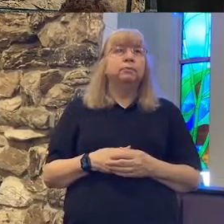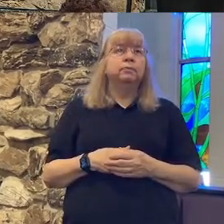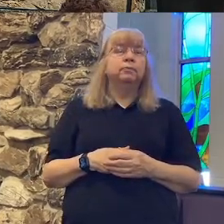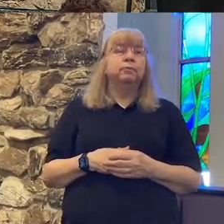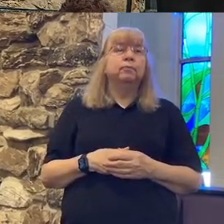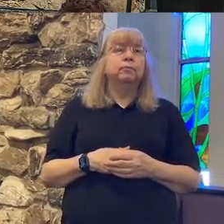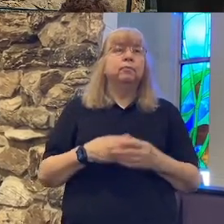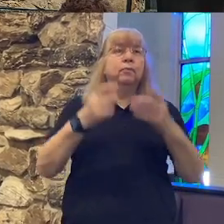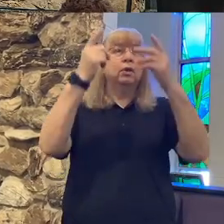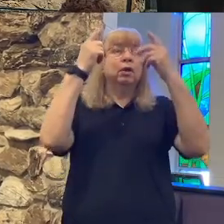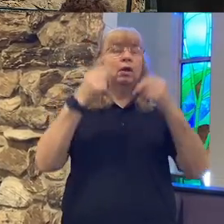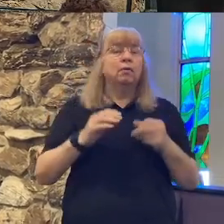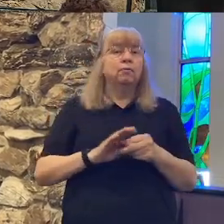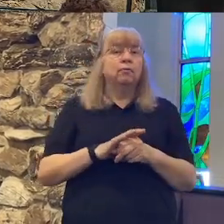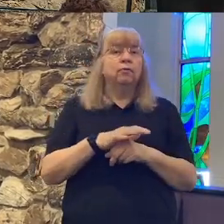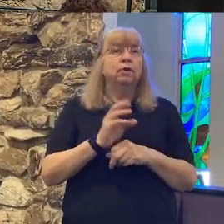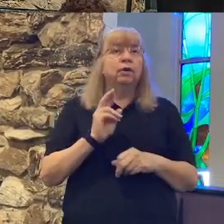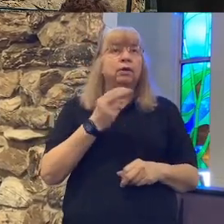Come fill us